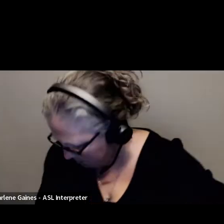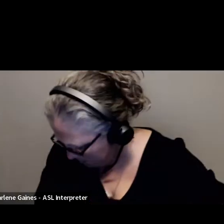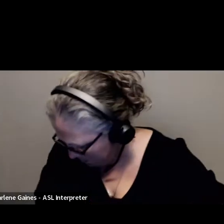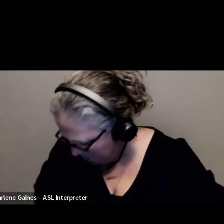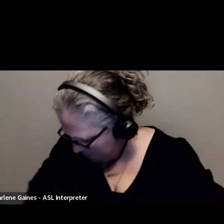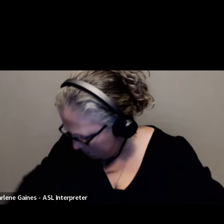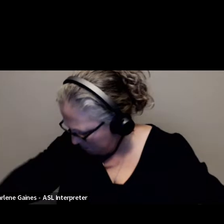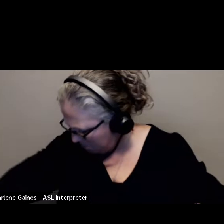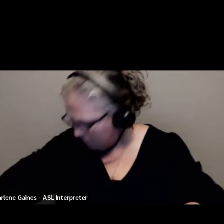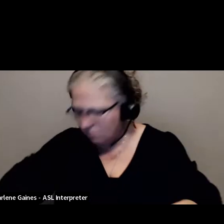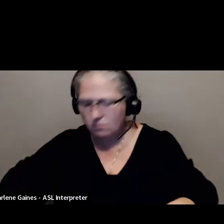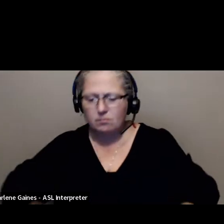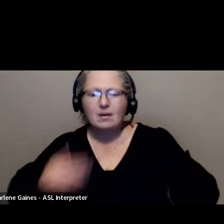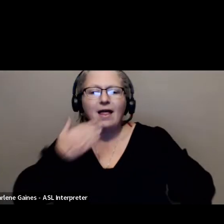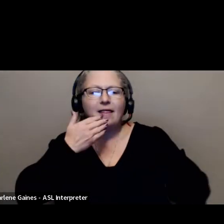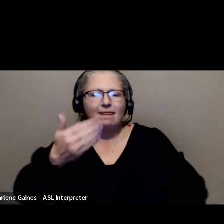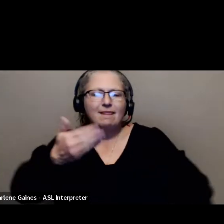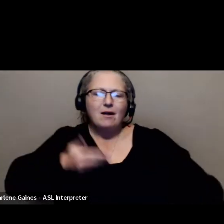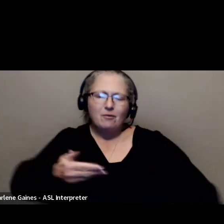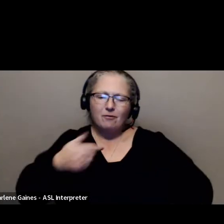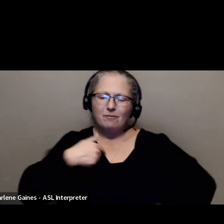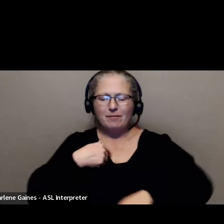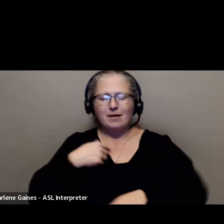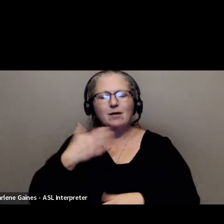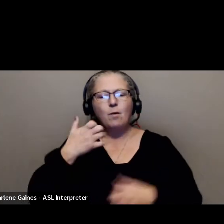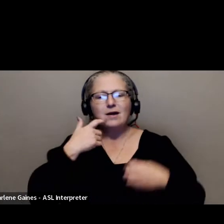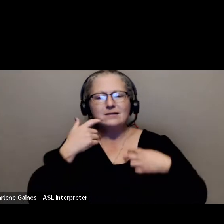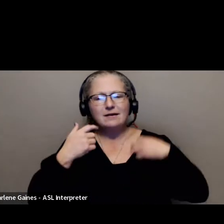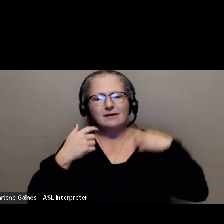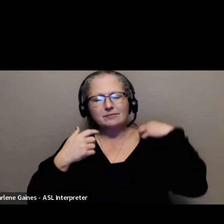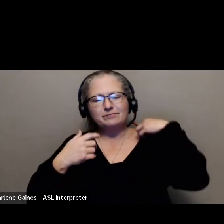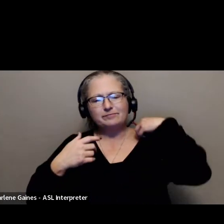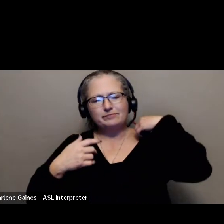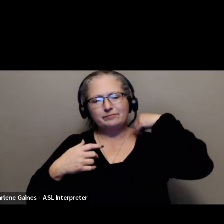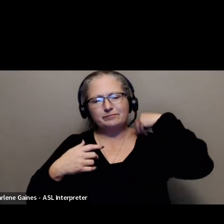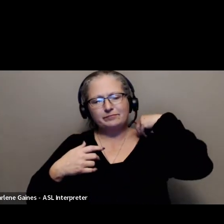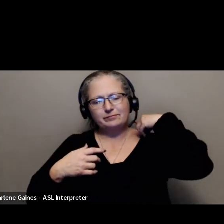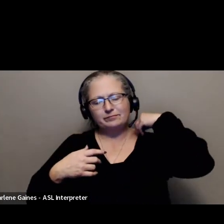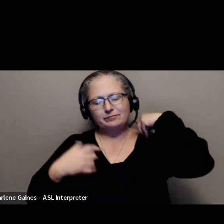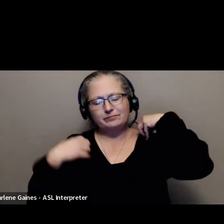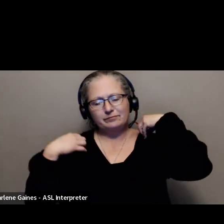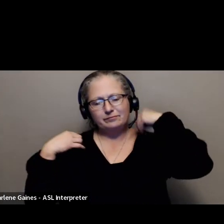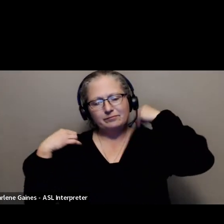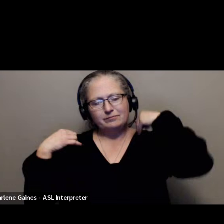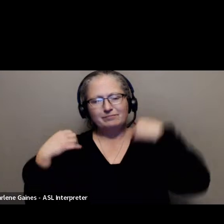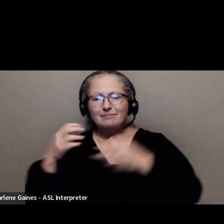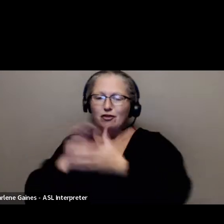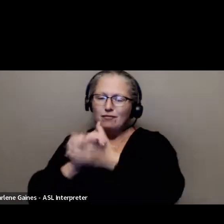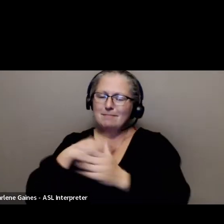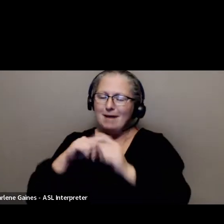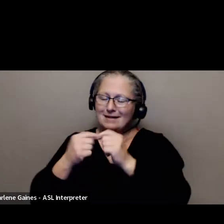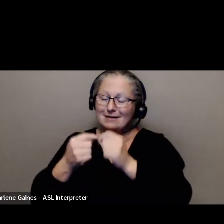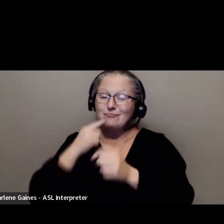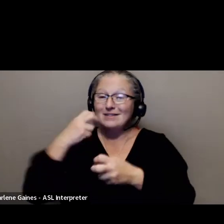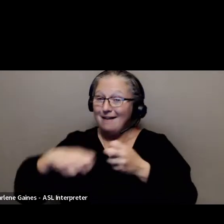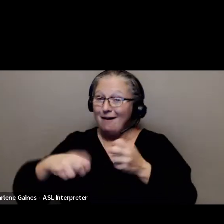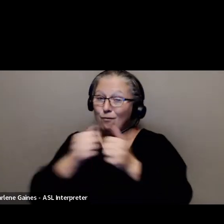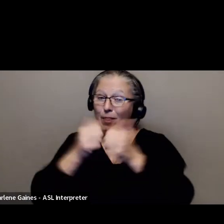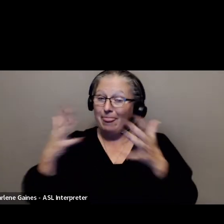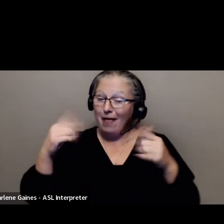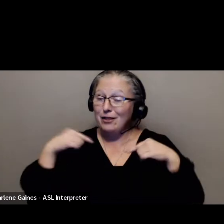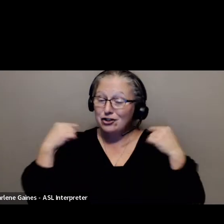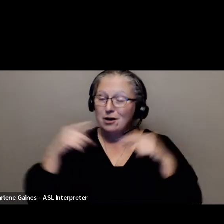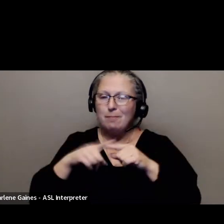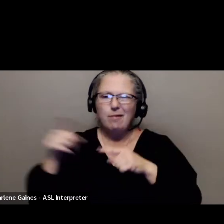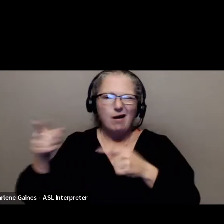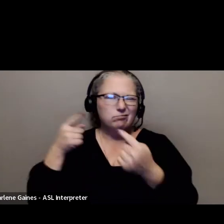Thank you for having us this evening. Just want to say a big congrats to my team. It was, again, a tough year without a gym, but they battled on the road